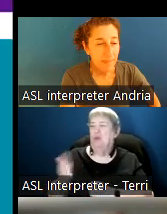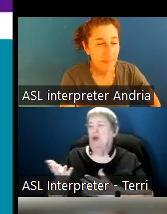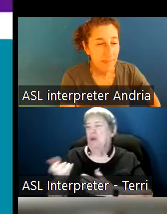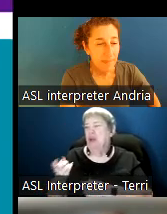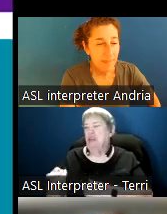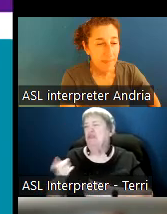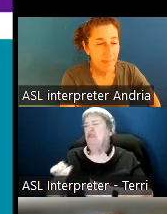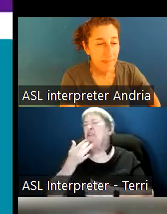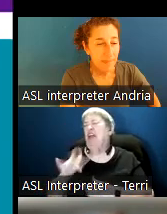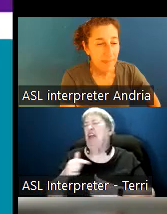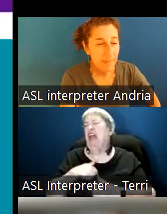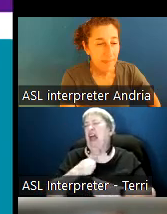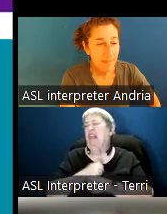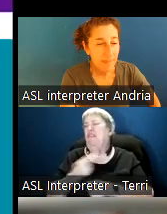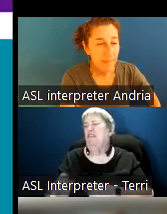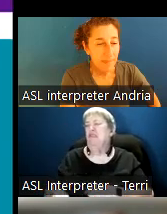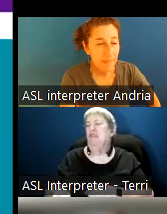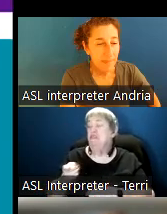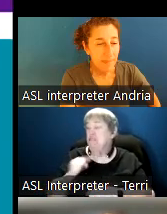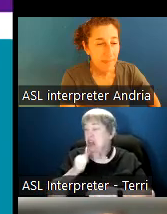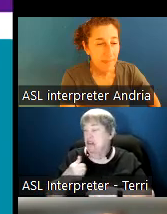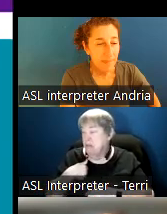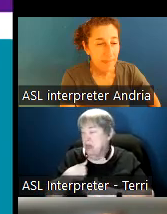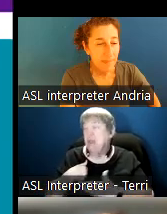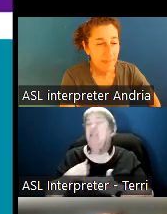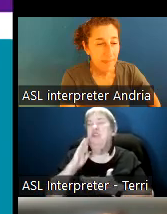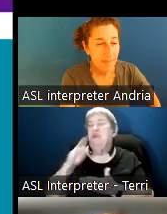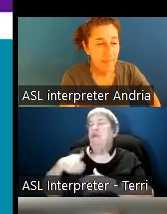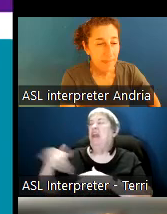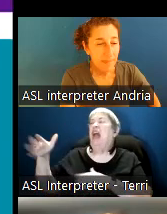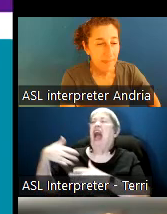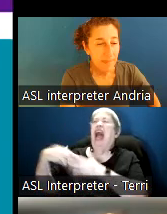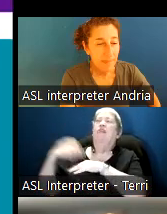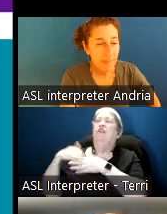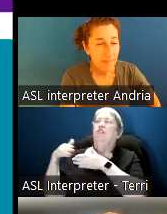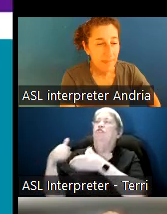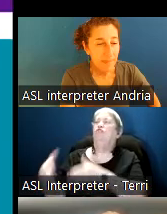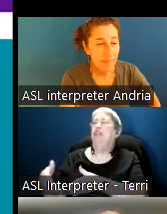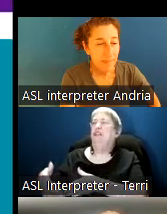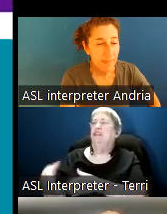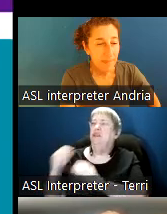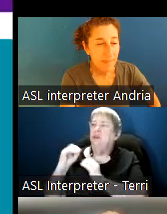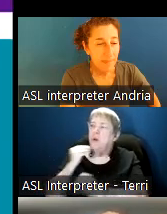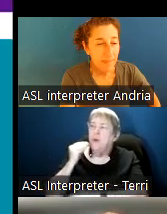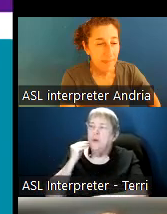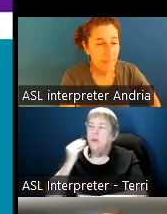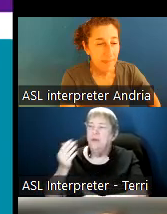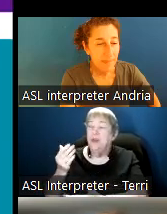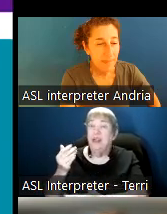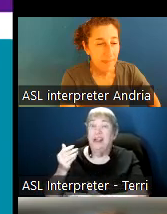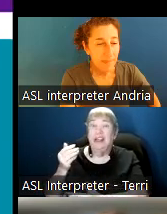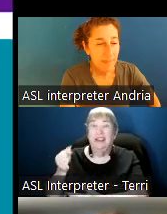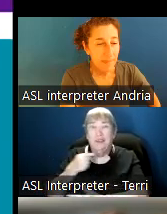you didn't have me, you'd be out on the streets. Um, and so you say that often enough to